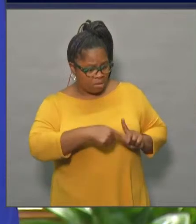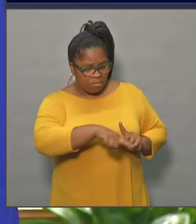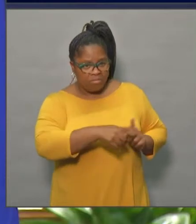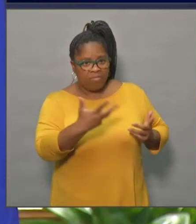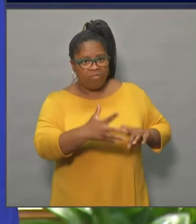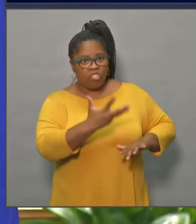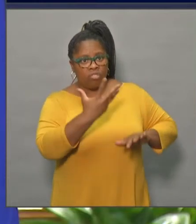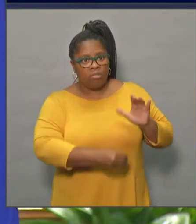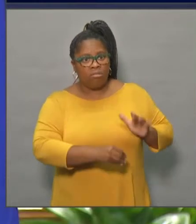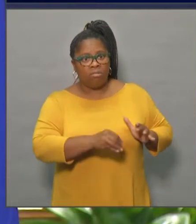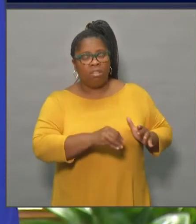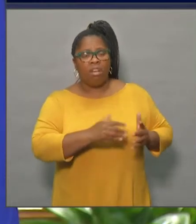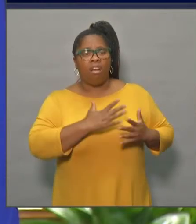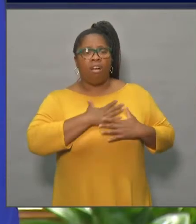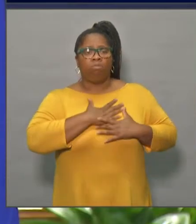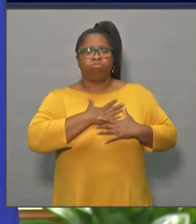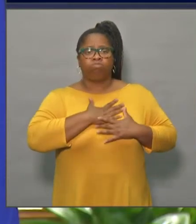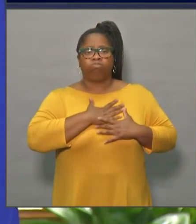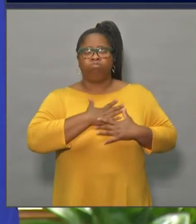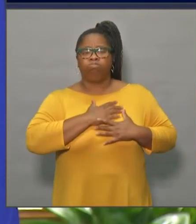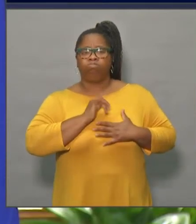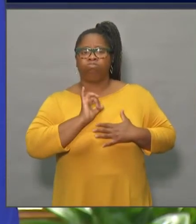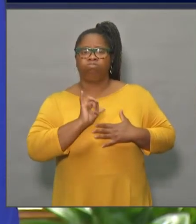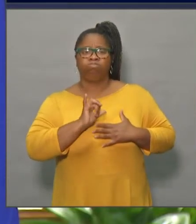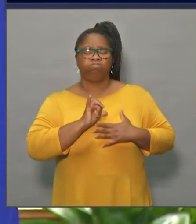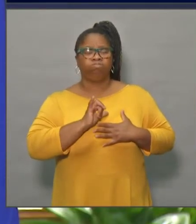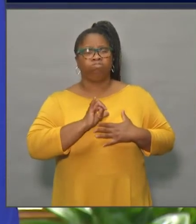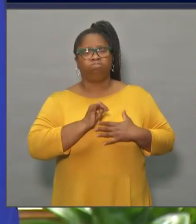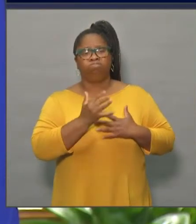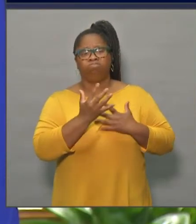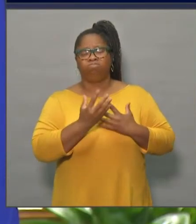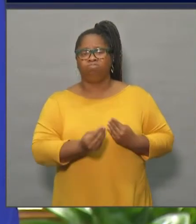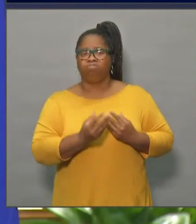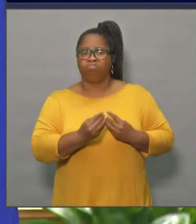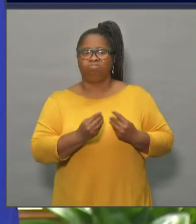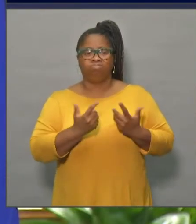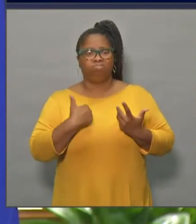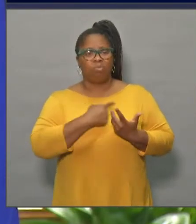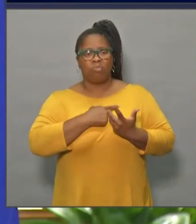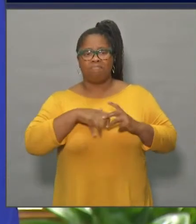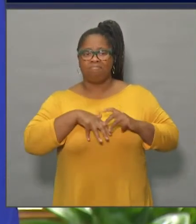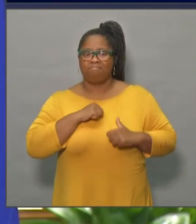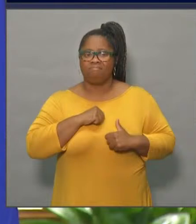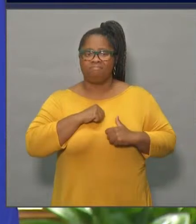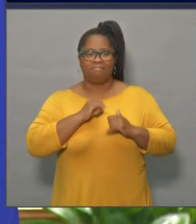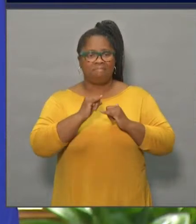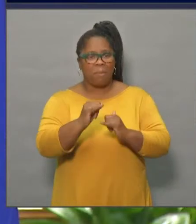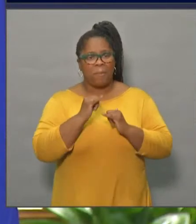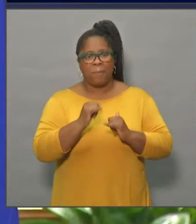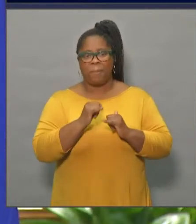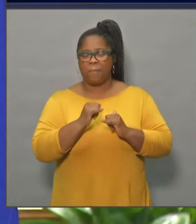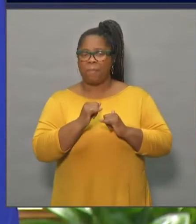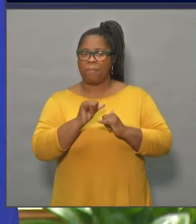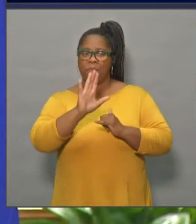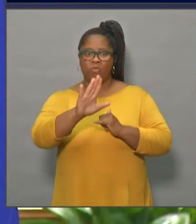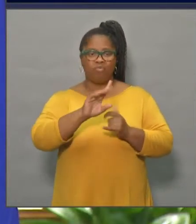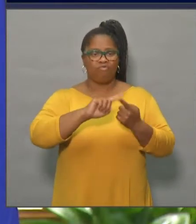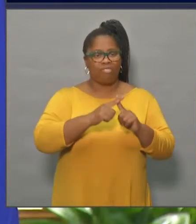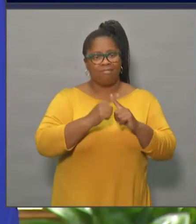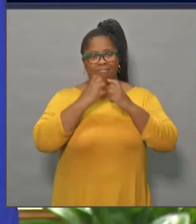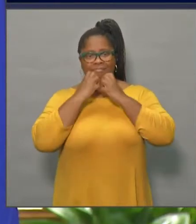away, our hearts go out with you, to you, and we mourn with you the passing of your loved